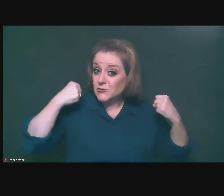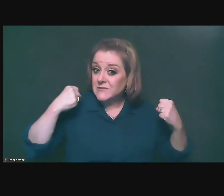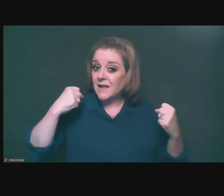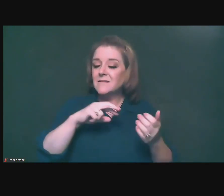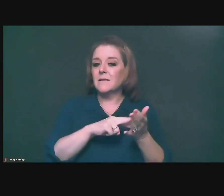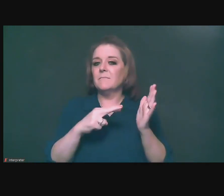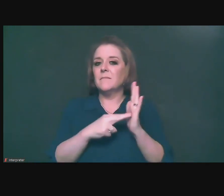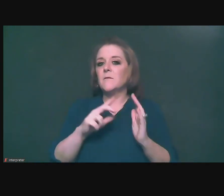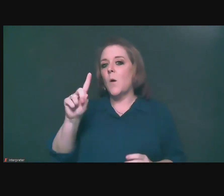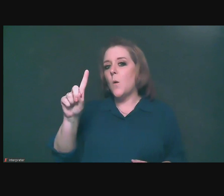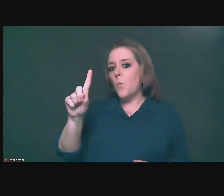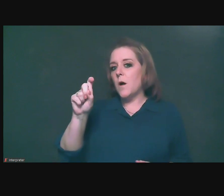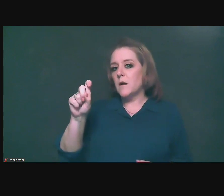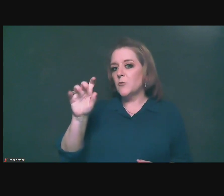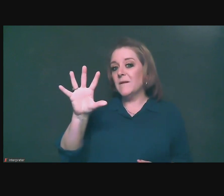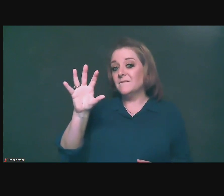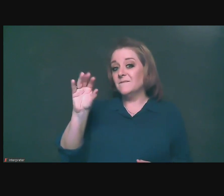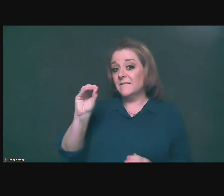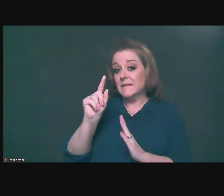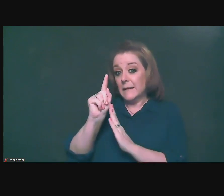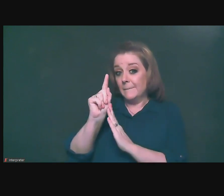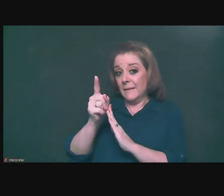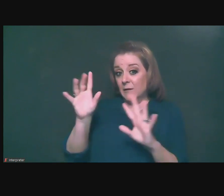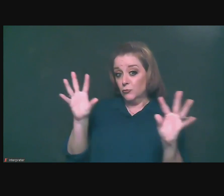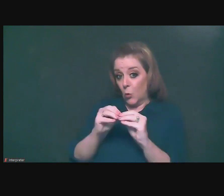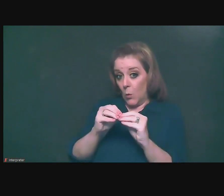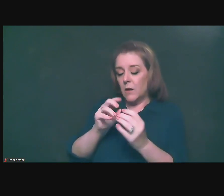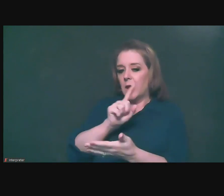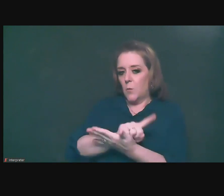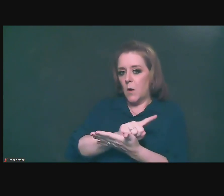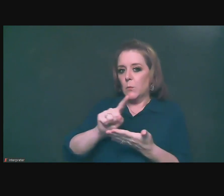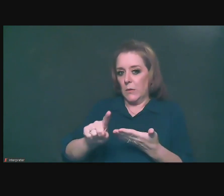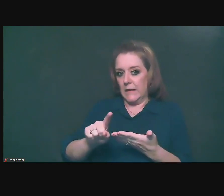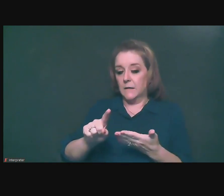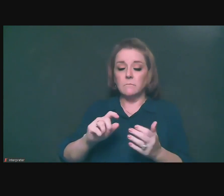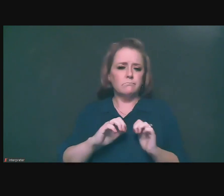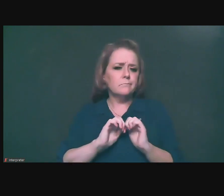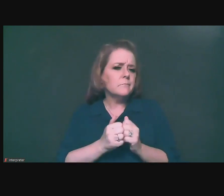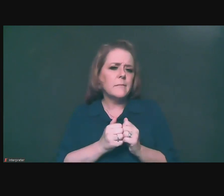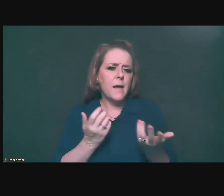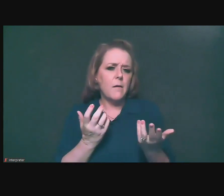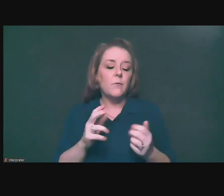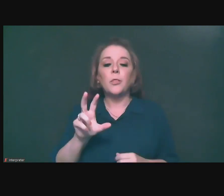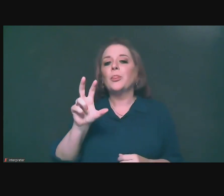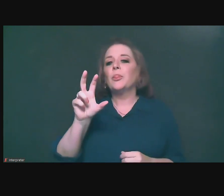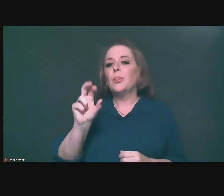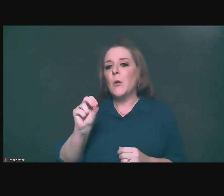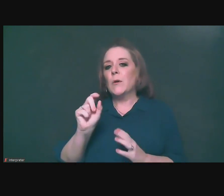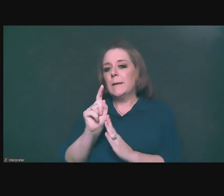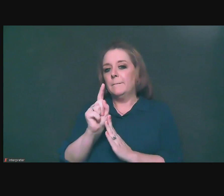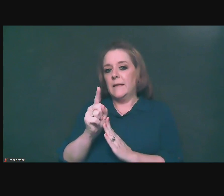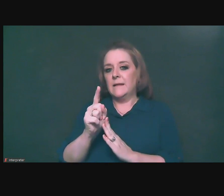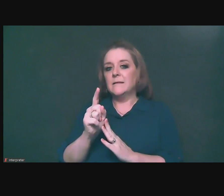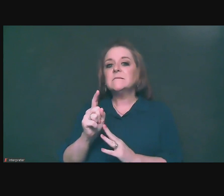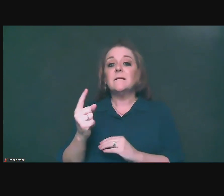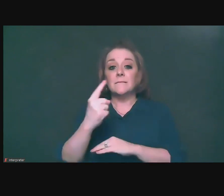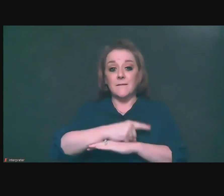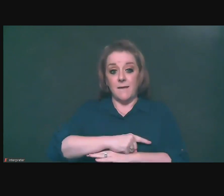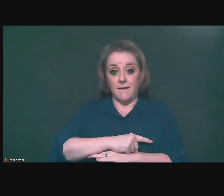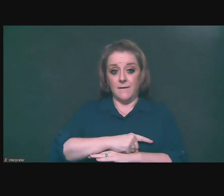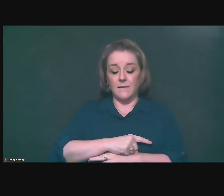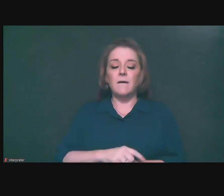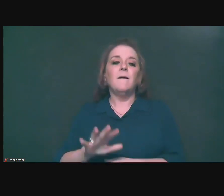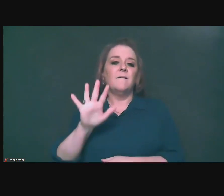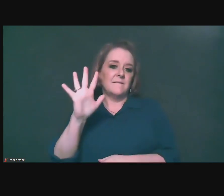150 minutes in a week. The easiest way to do that is 30 minutes a day, 5 days a week. So 30 minutes a